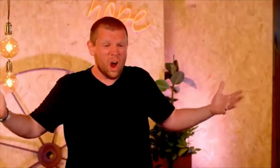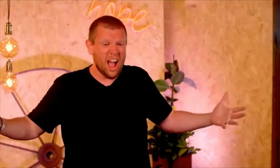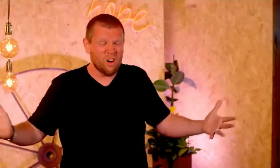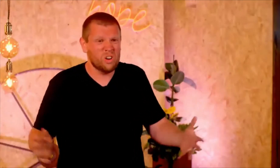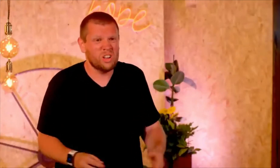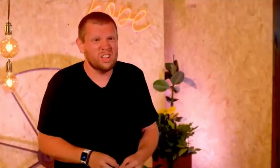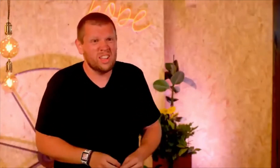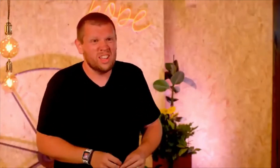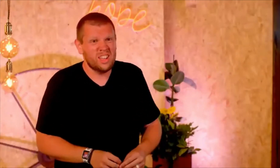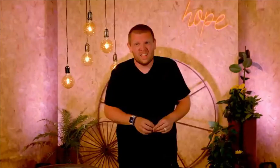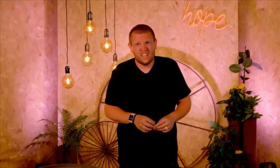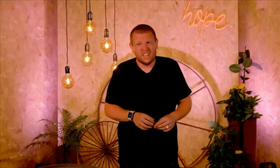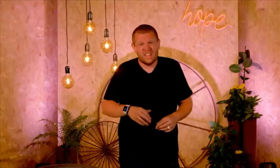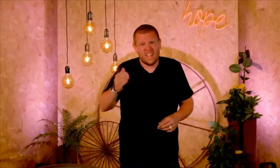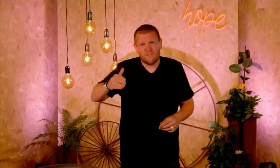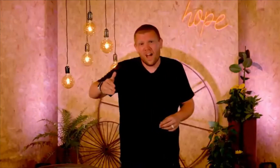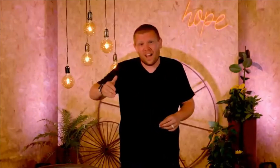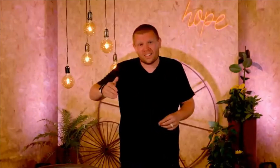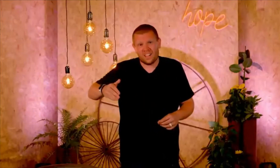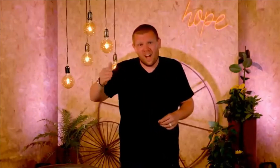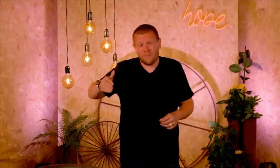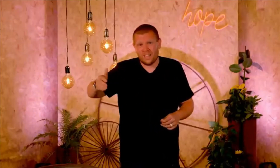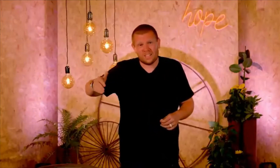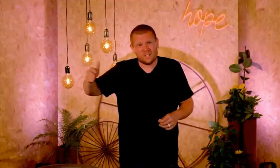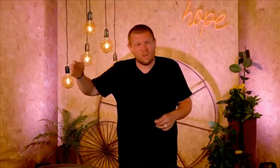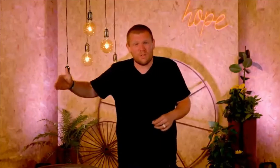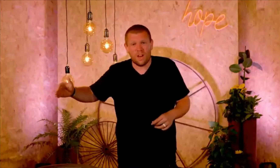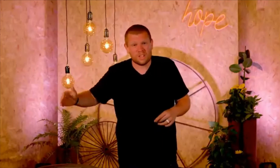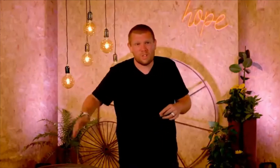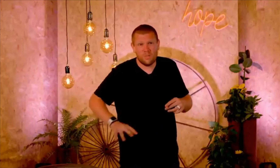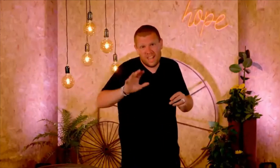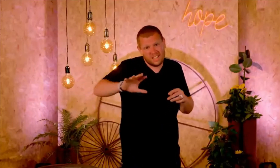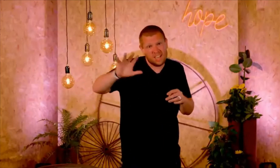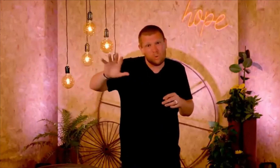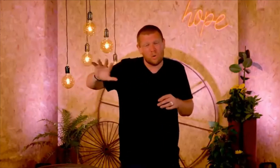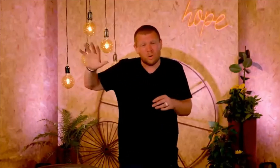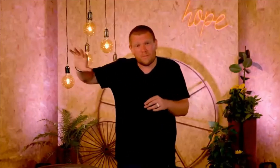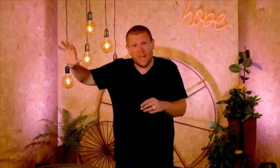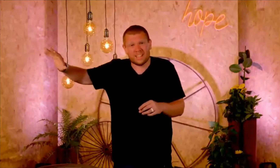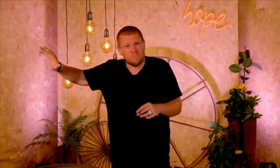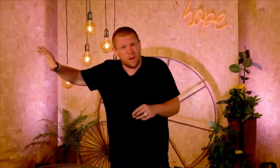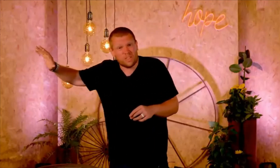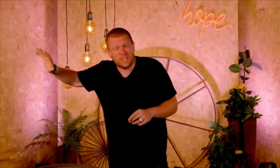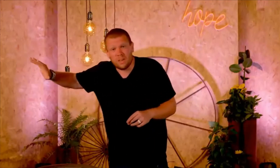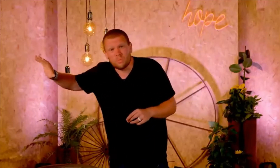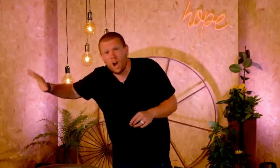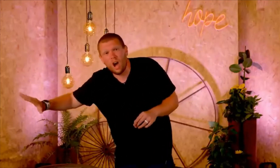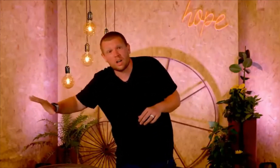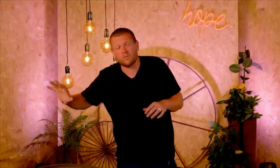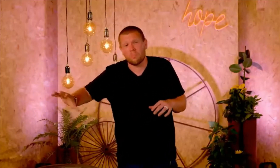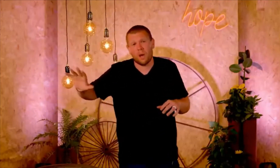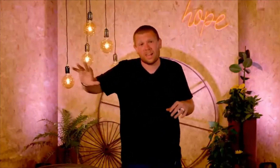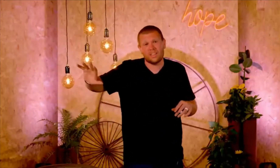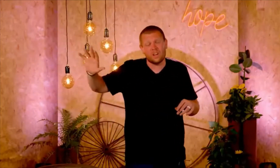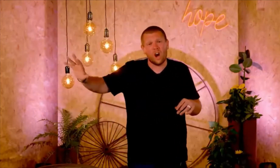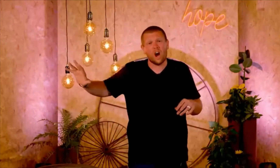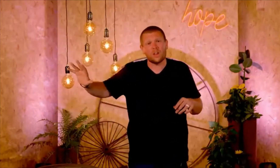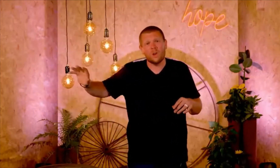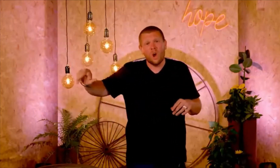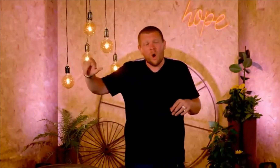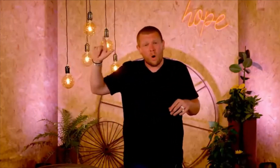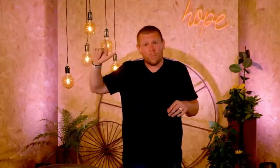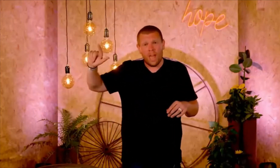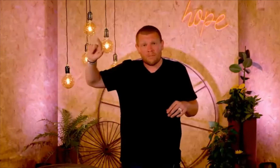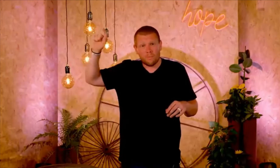well. In fact, I think it's the reverse and the reason is we're all affected by the same curse from back in the